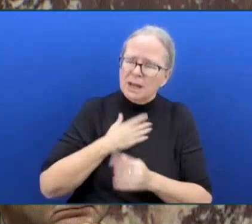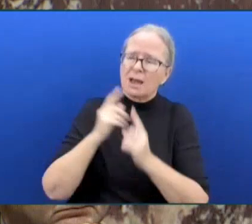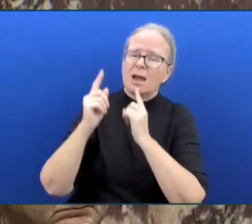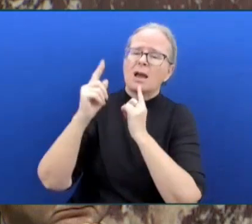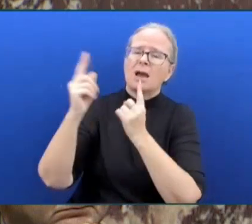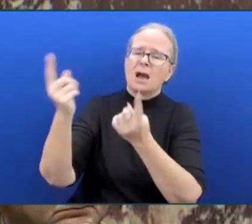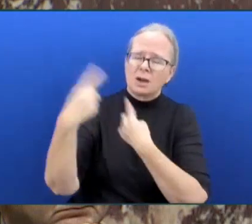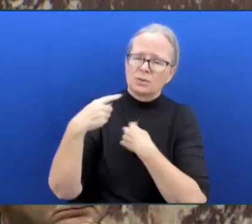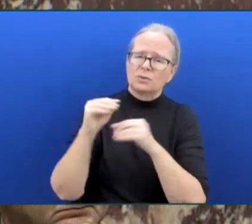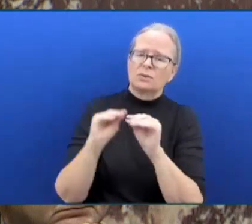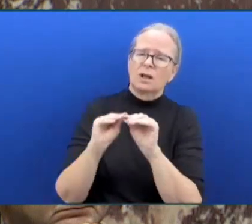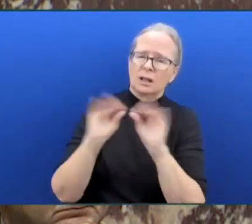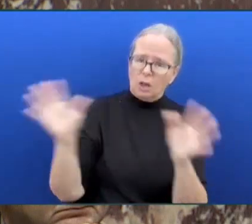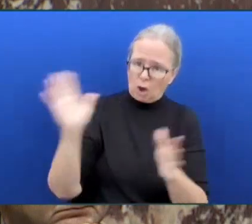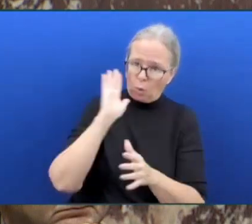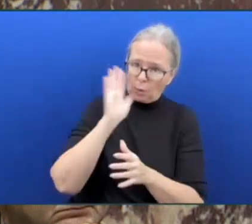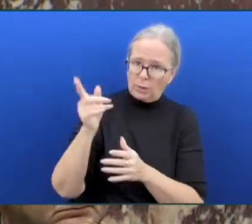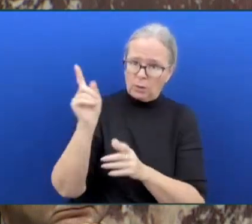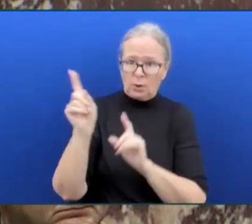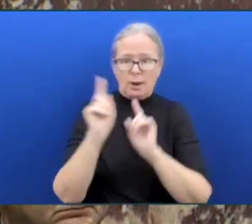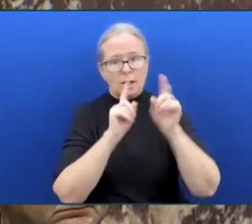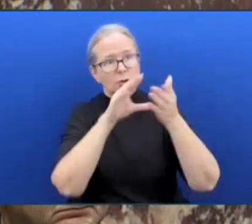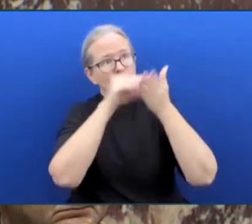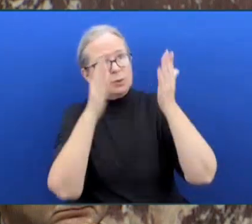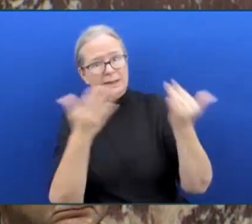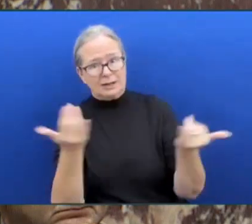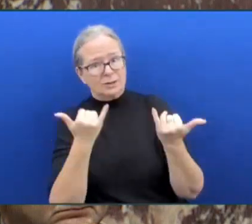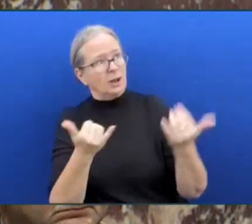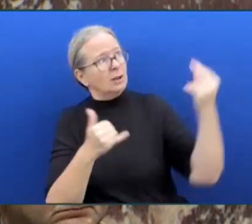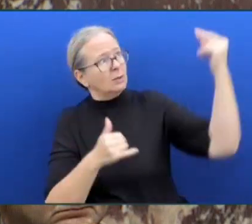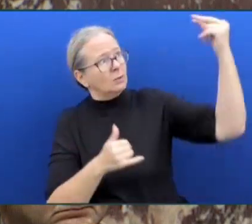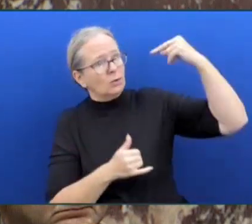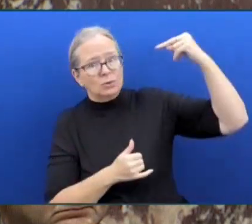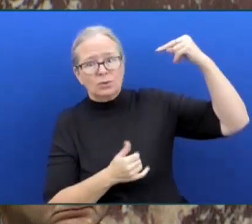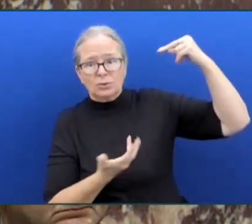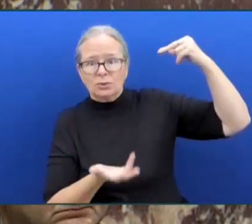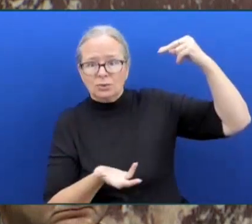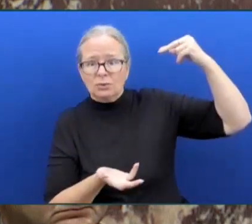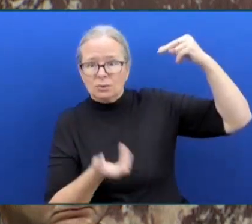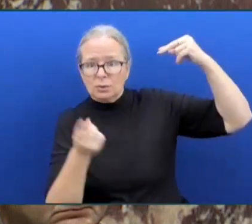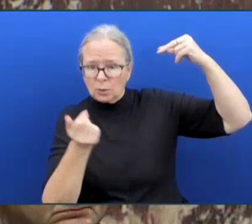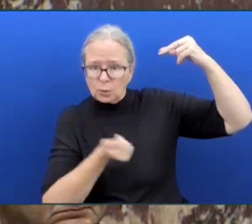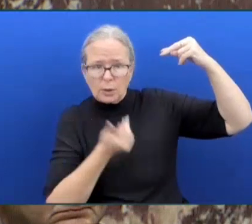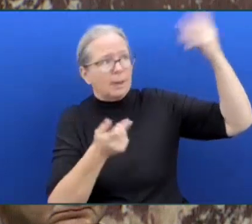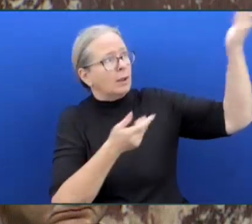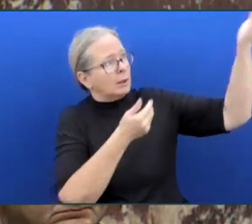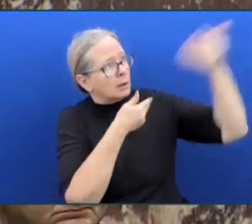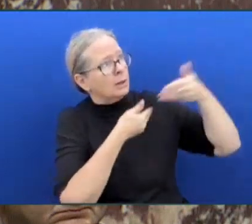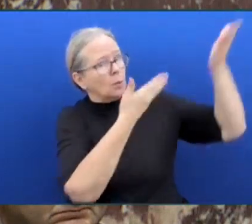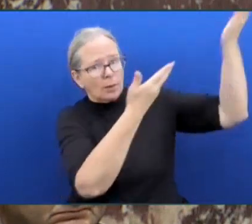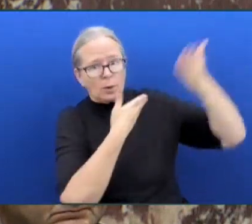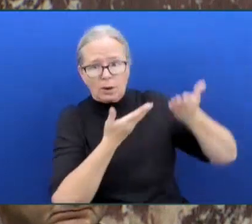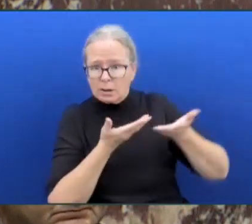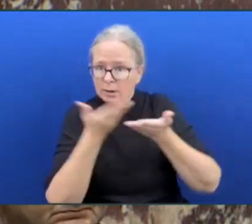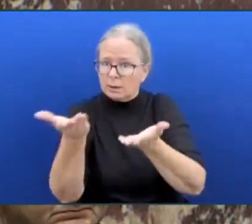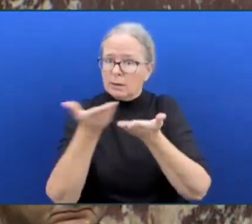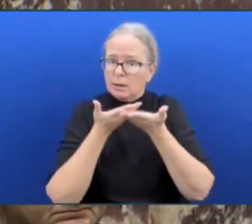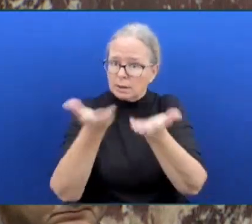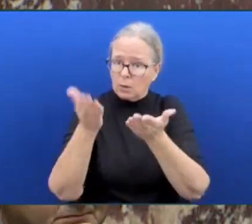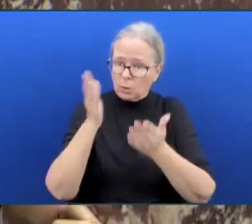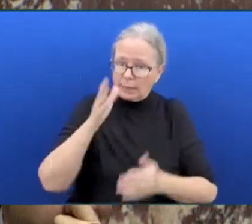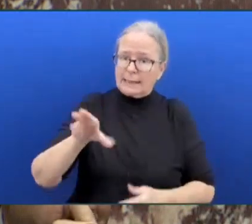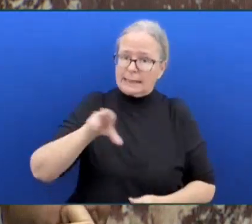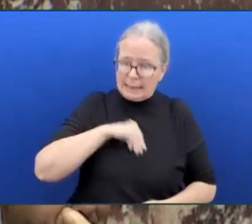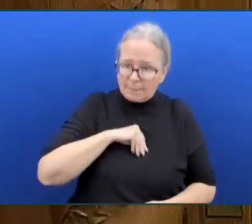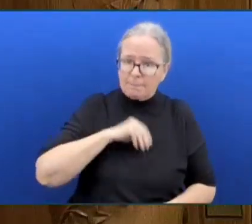commit to accepting the recommendations that the students have made, yes or no?